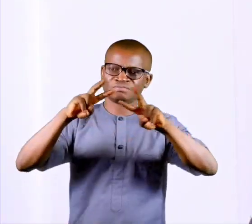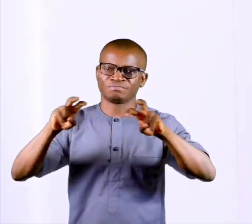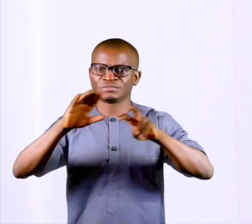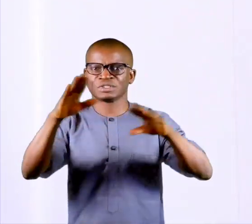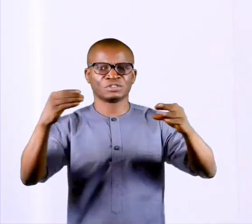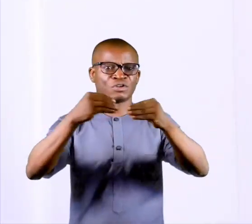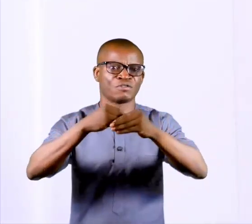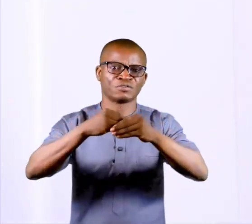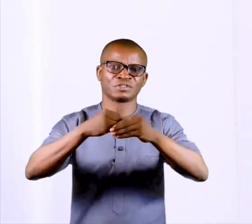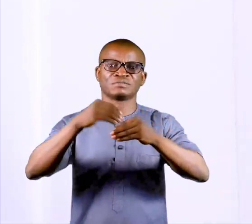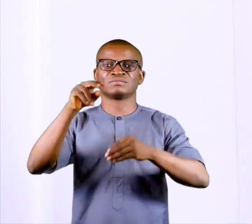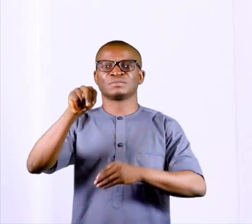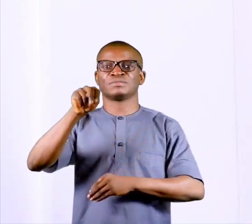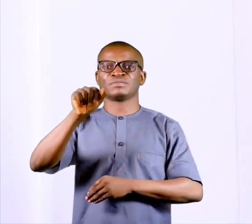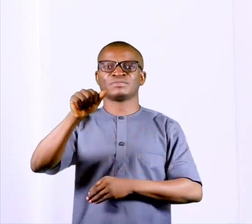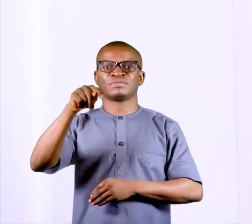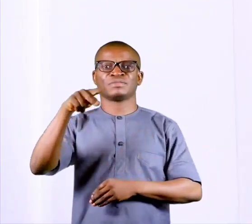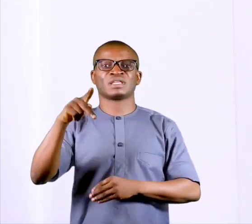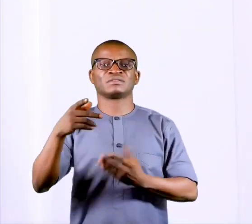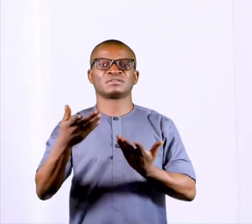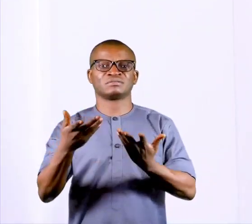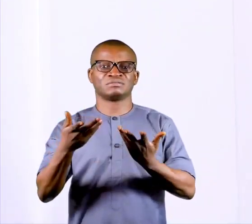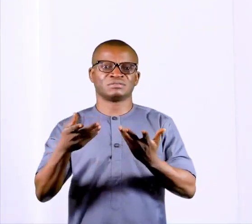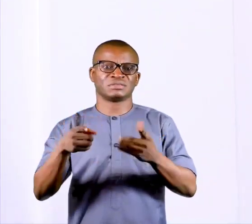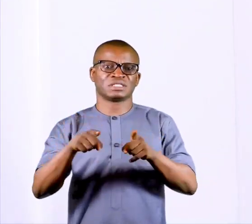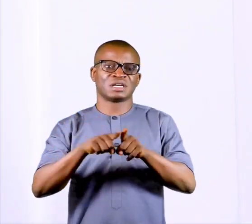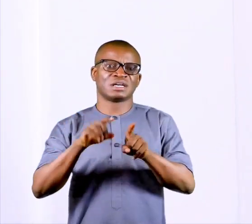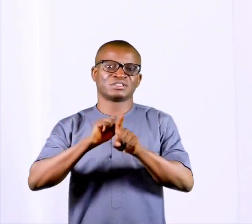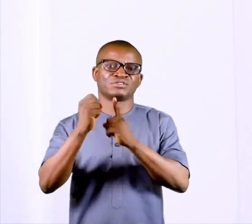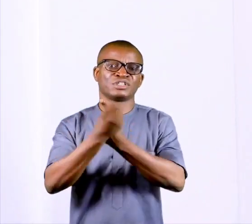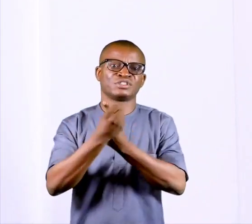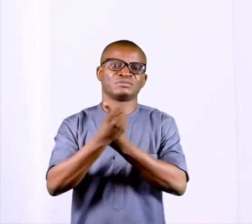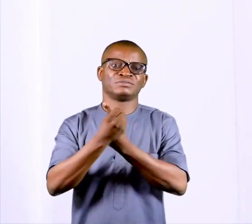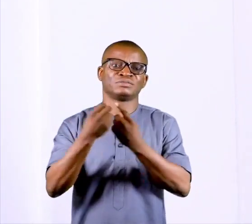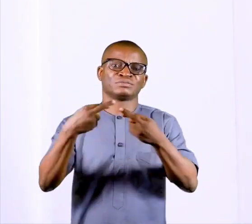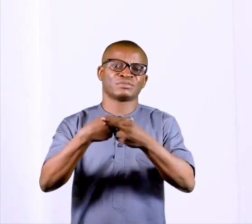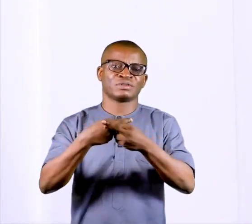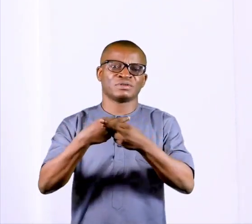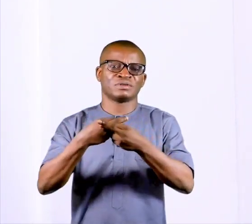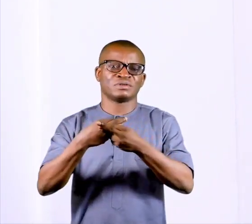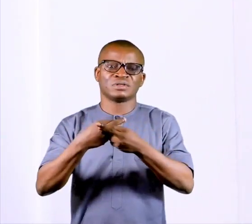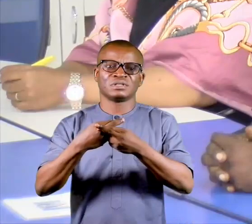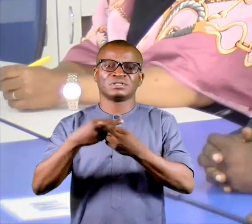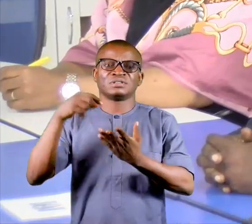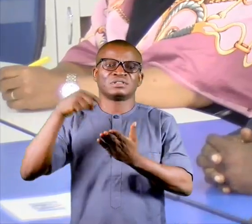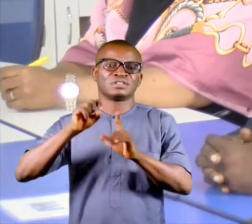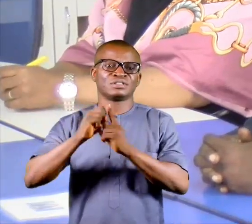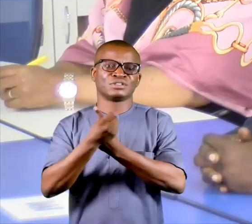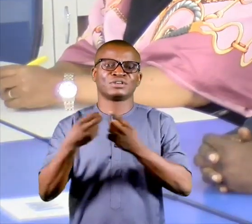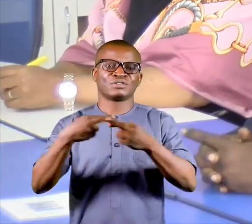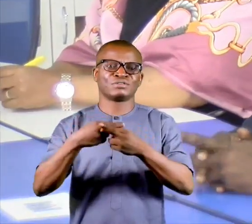facility of NAPTIP as regards the situation room. When we say situation room, this was